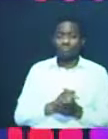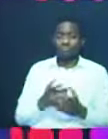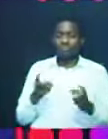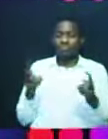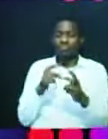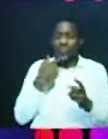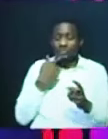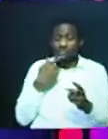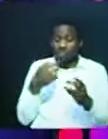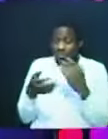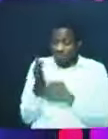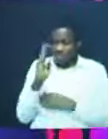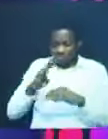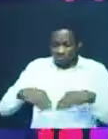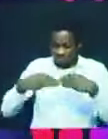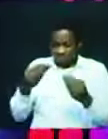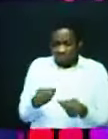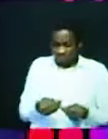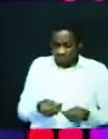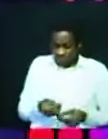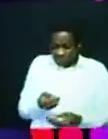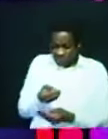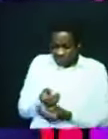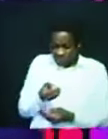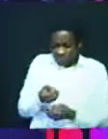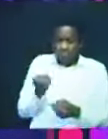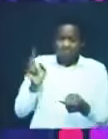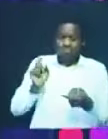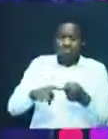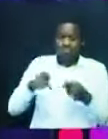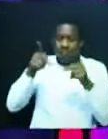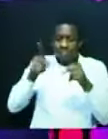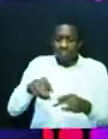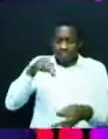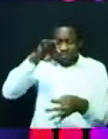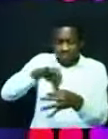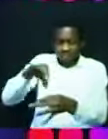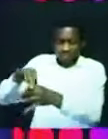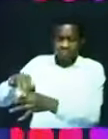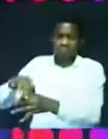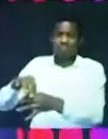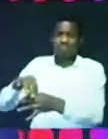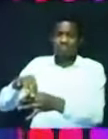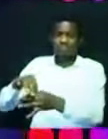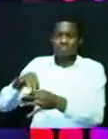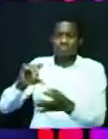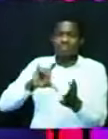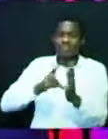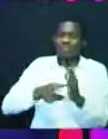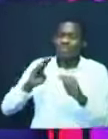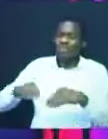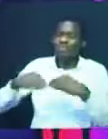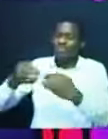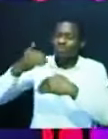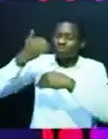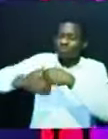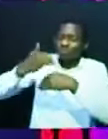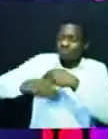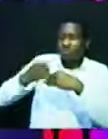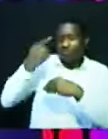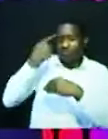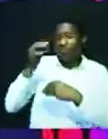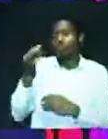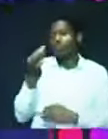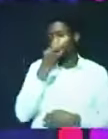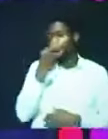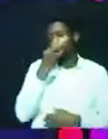supplies seed to the sower. Trustem ne say oma ogufo aba. And then he also supplies bread for food. Okay, na odidi